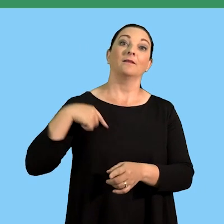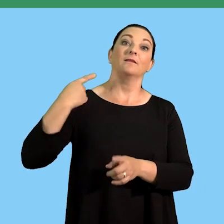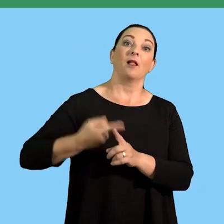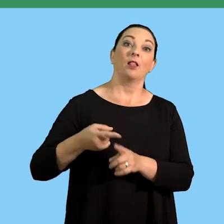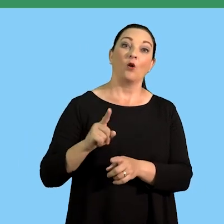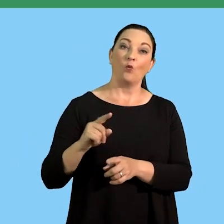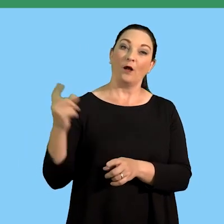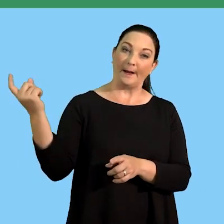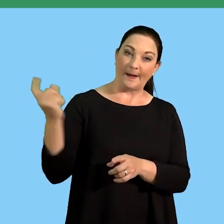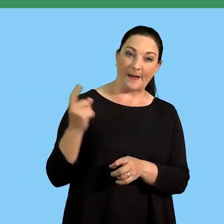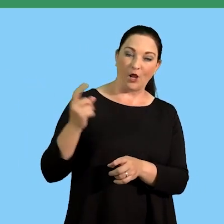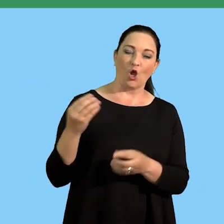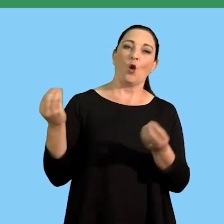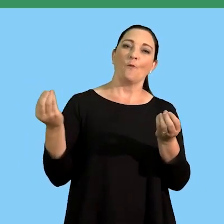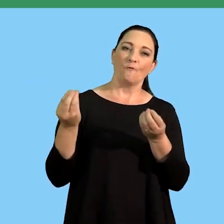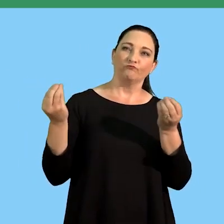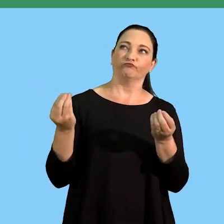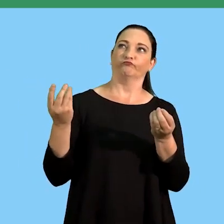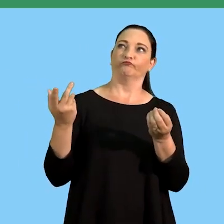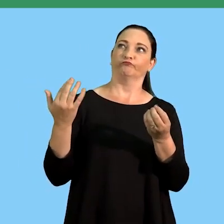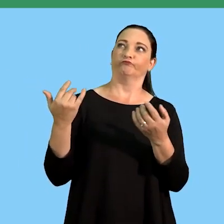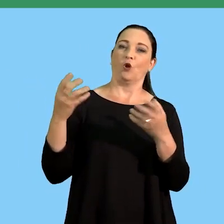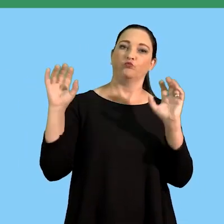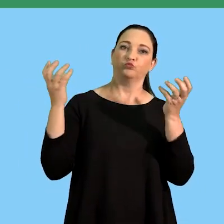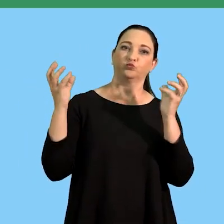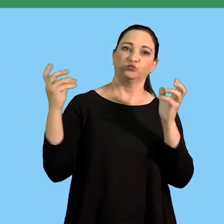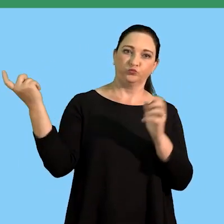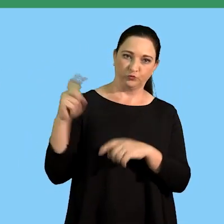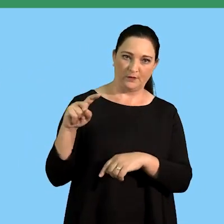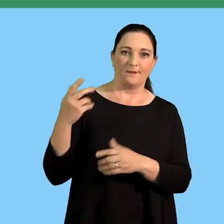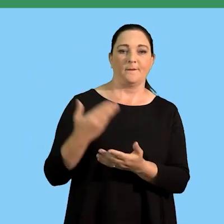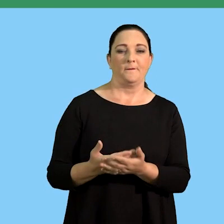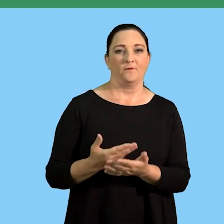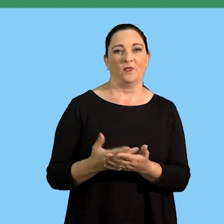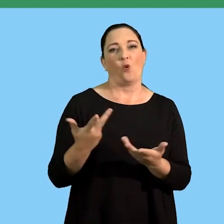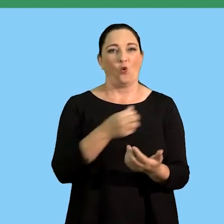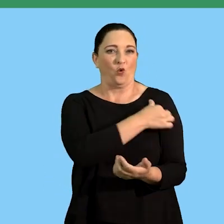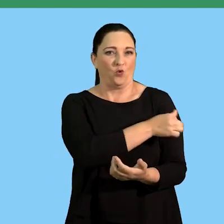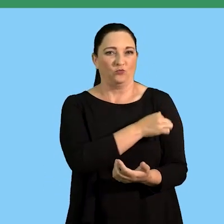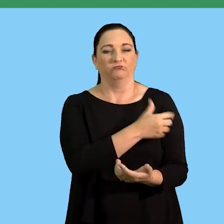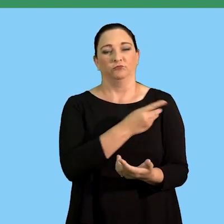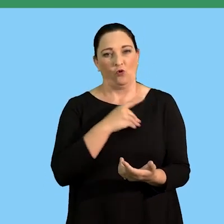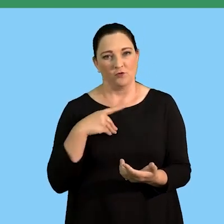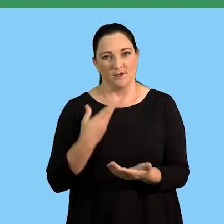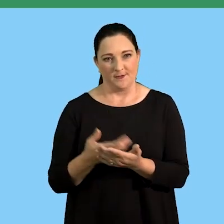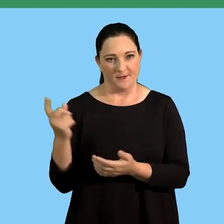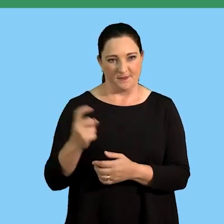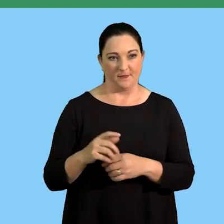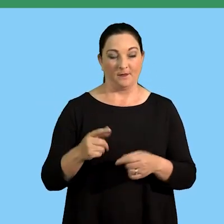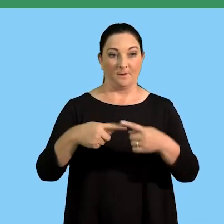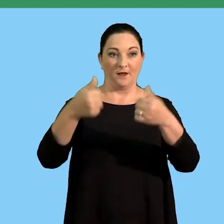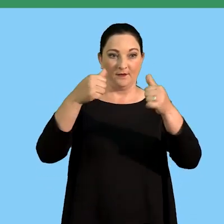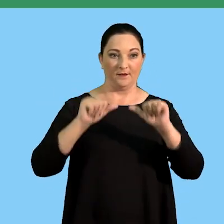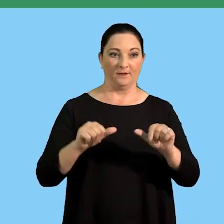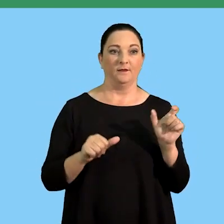is available. Lastly, we have the word publicity, which is defined as information that is